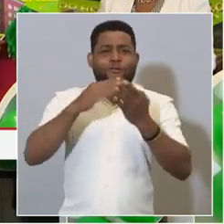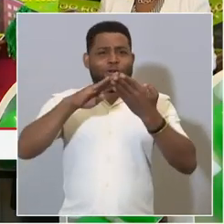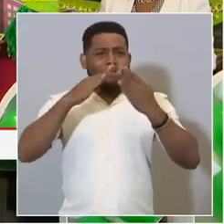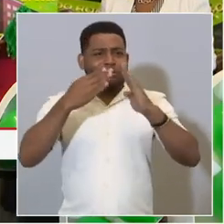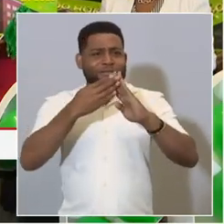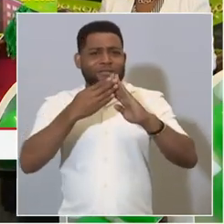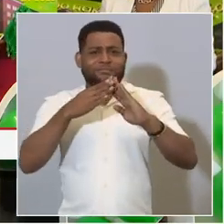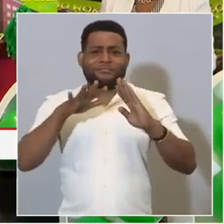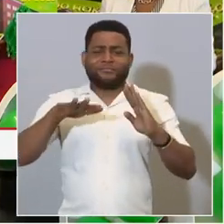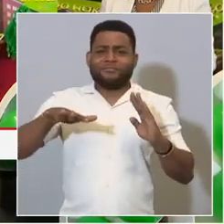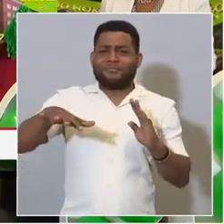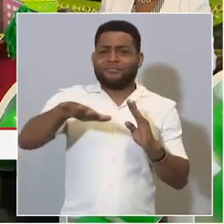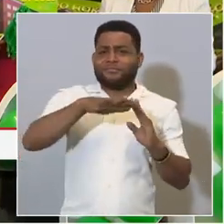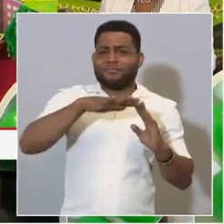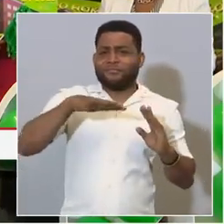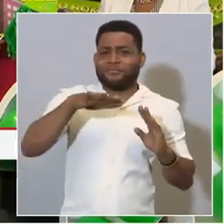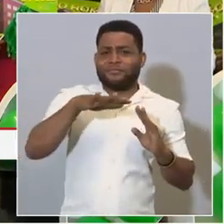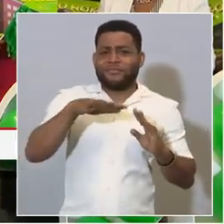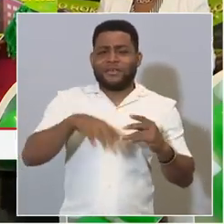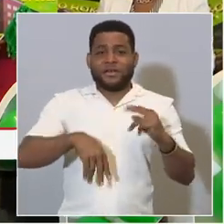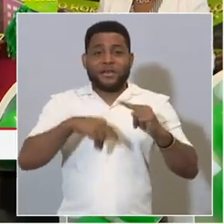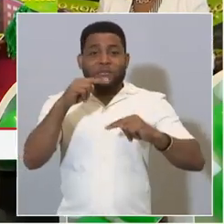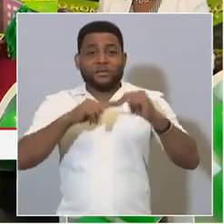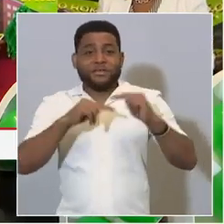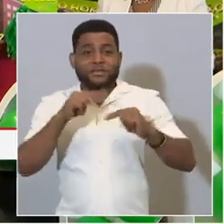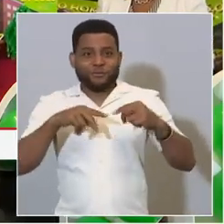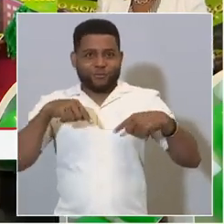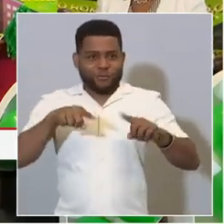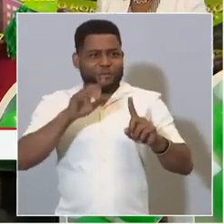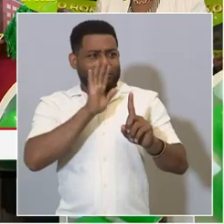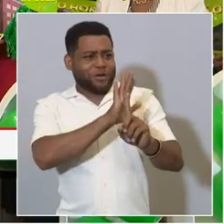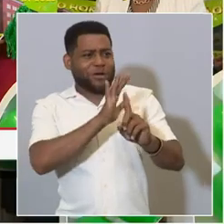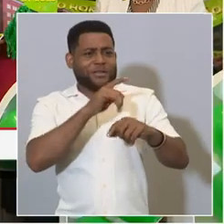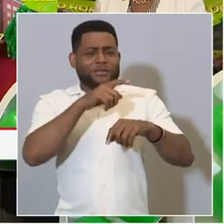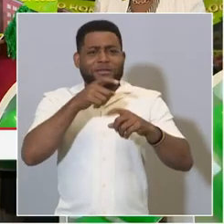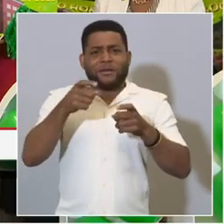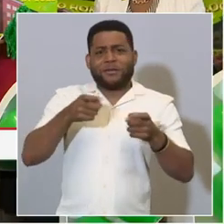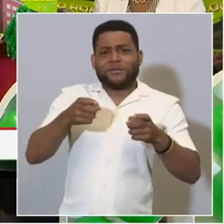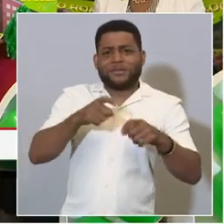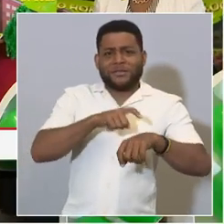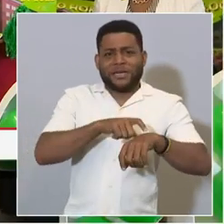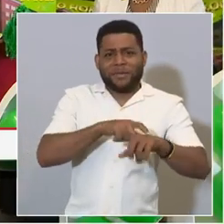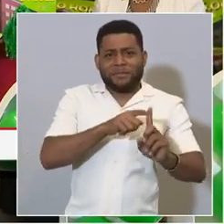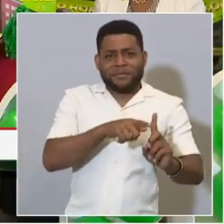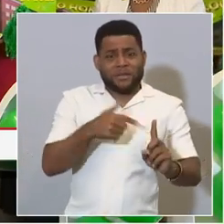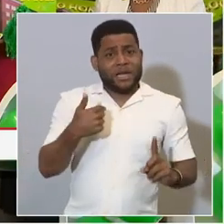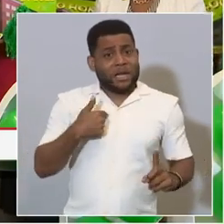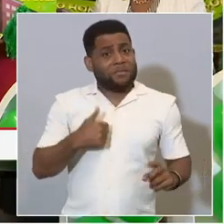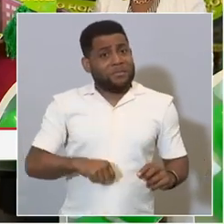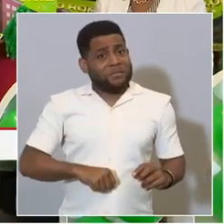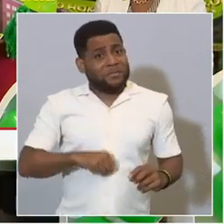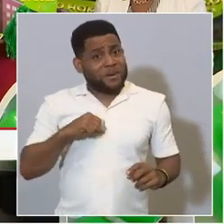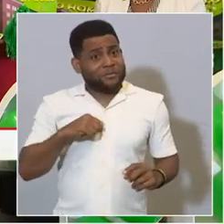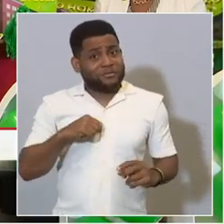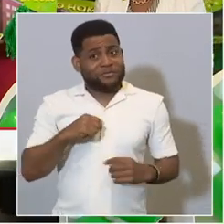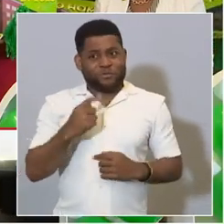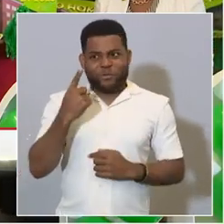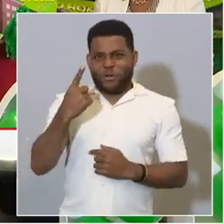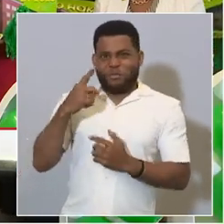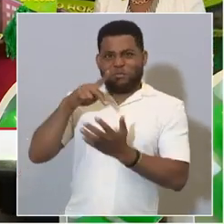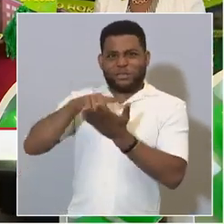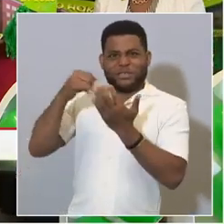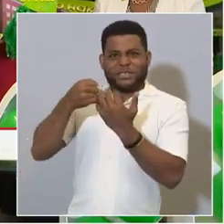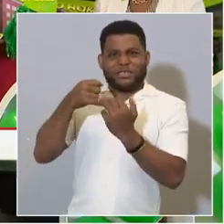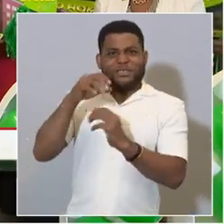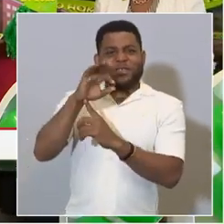delivered during your administration. I am proud that the Flats was one of those projects and that I am one of the people who's